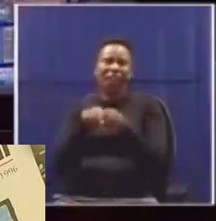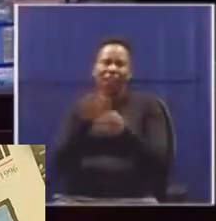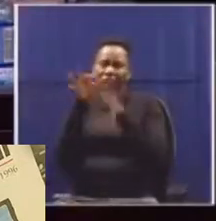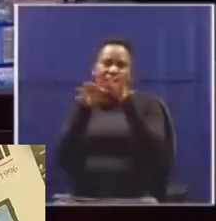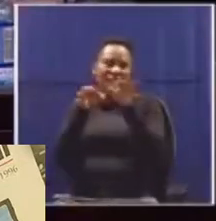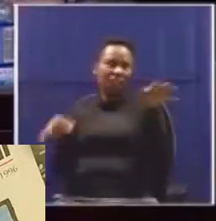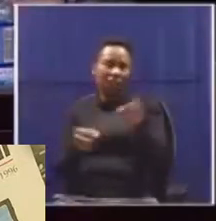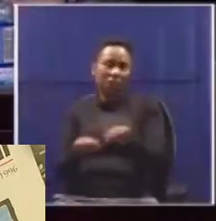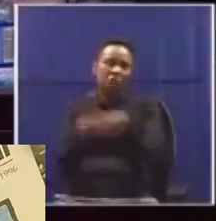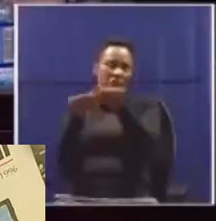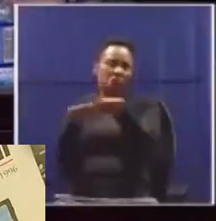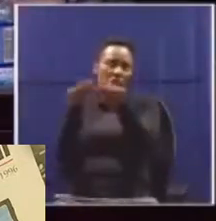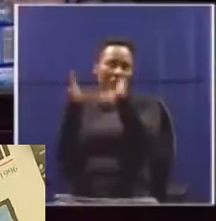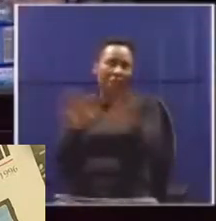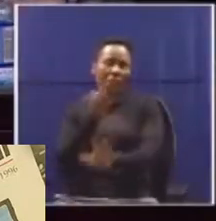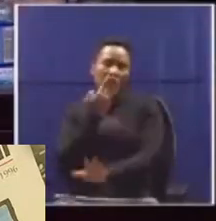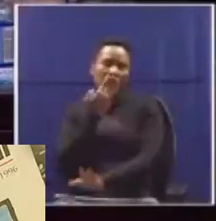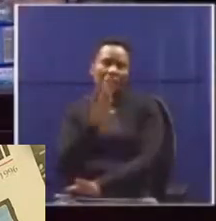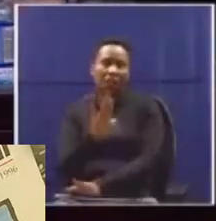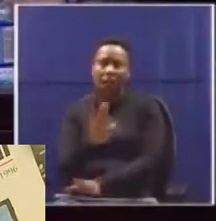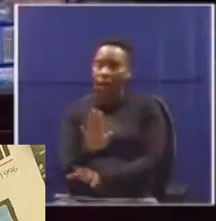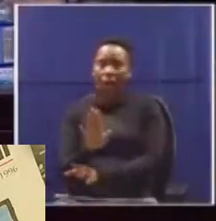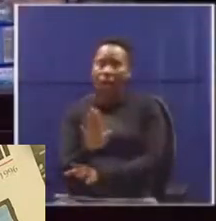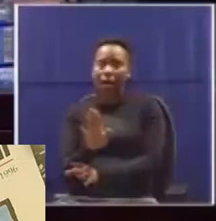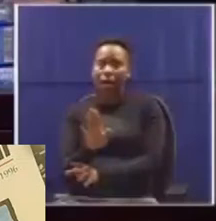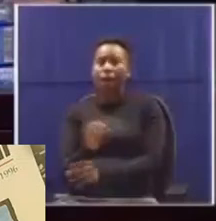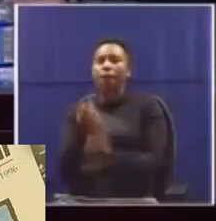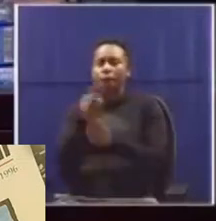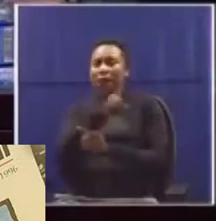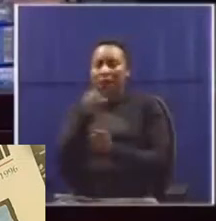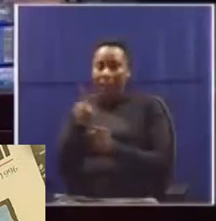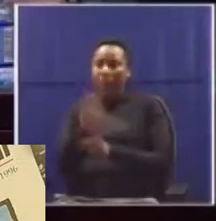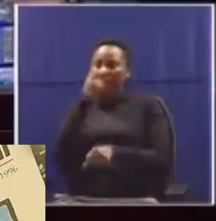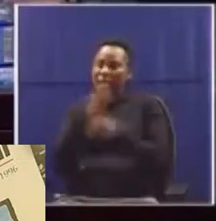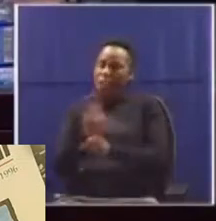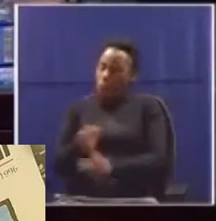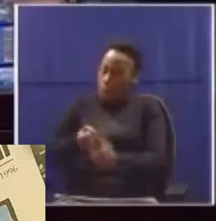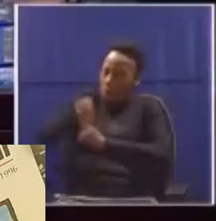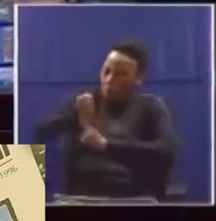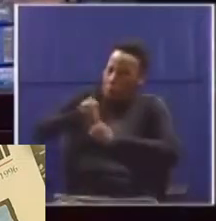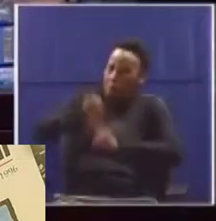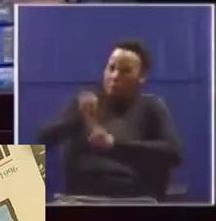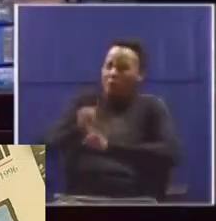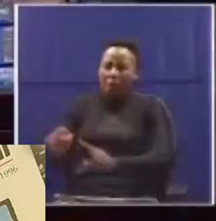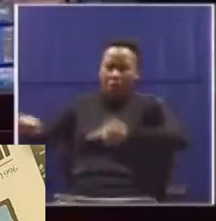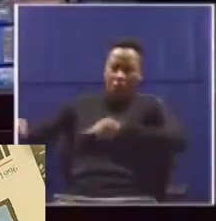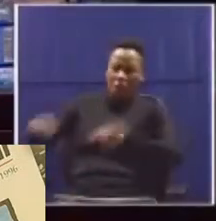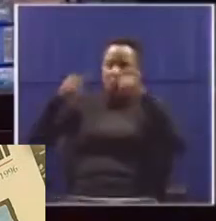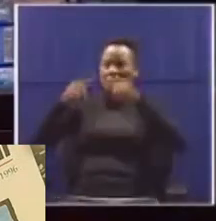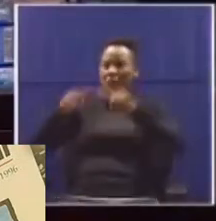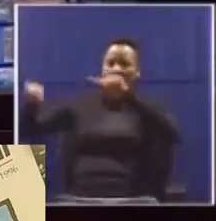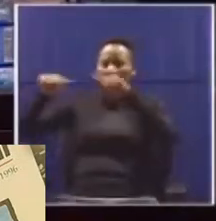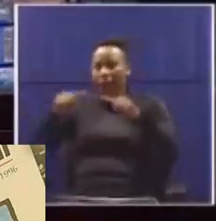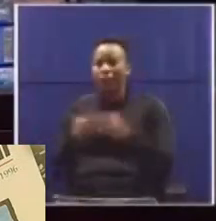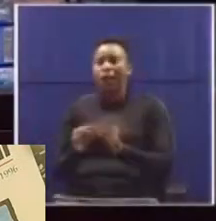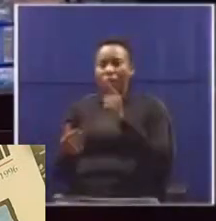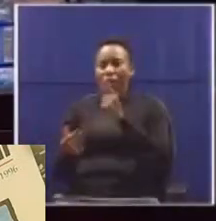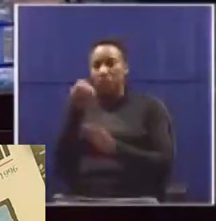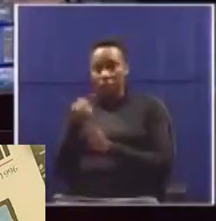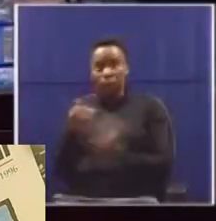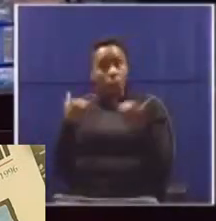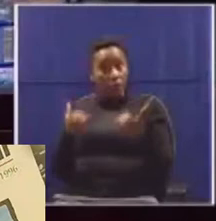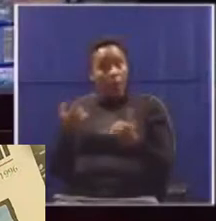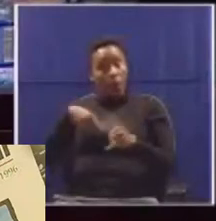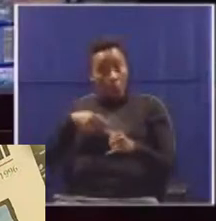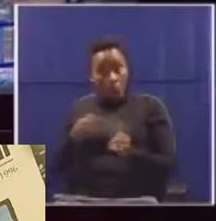they knew it had to be relentless relentlessly fought for and achieved today we